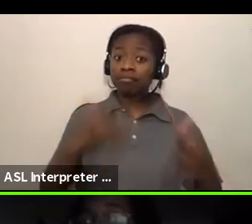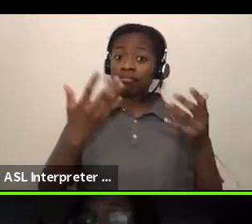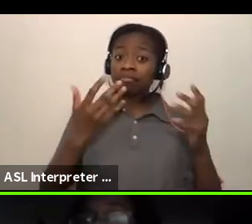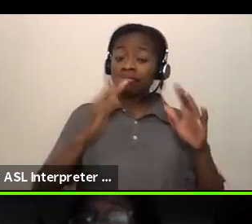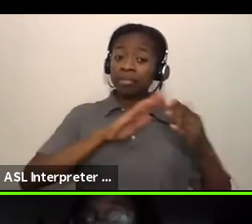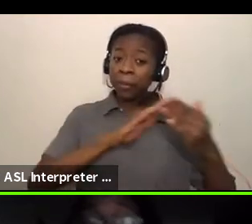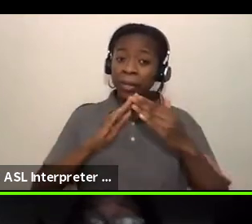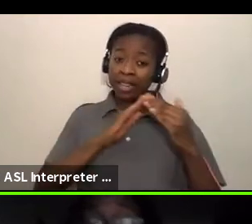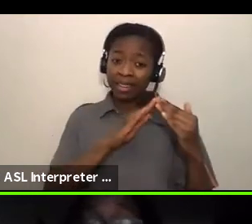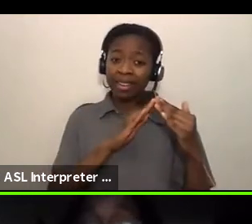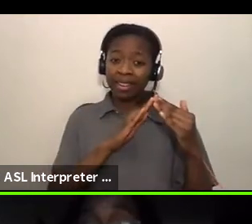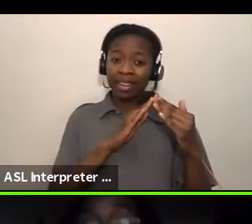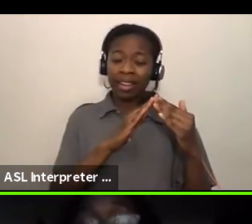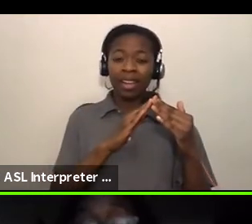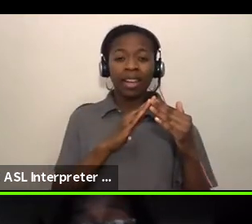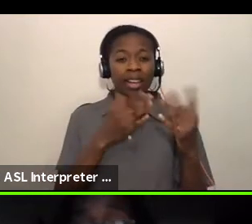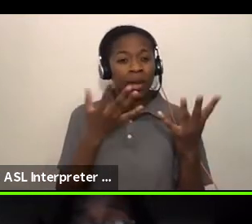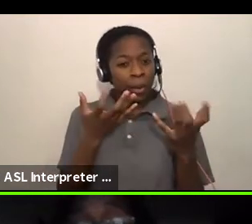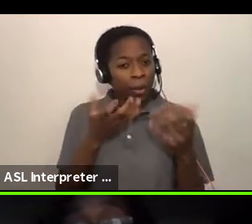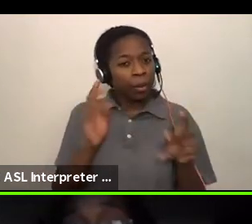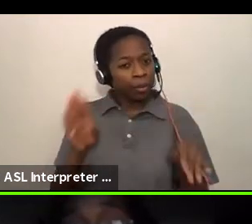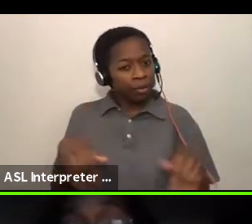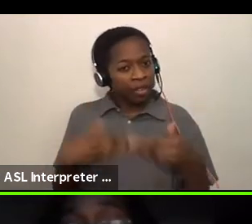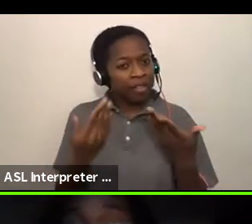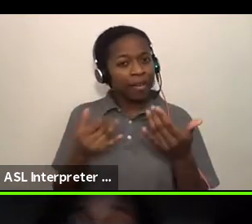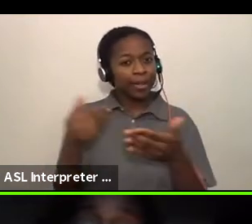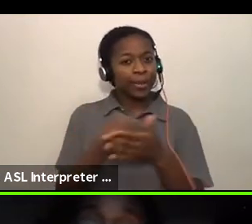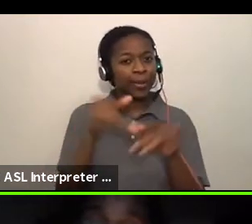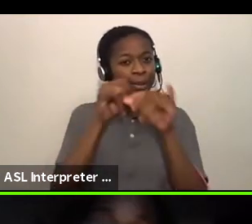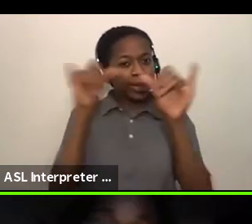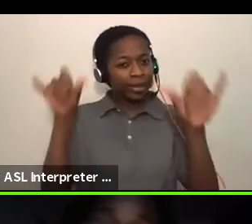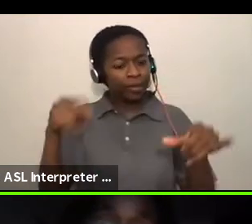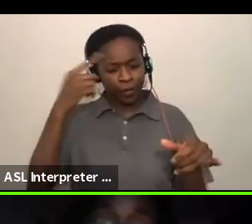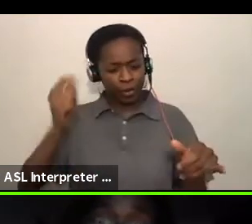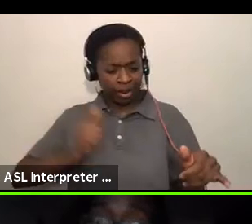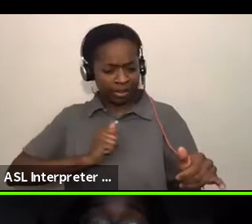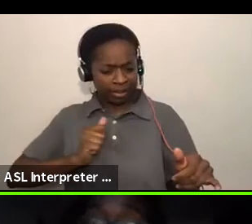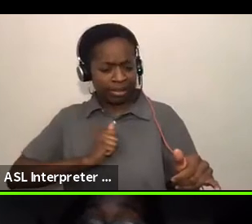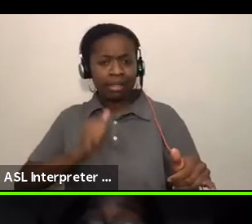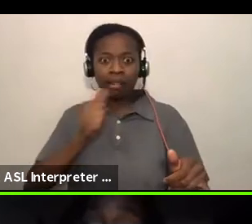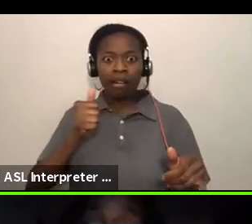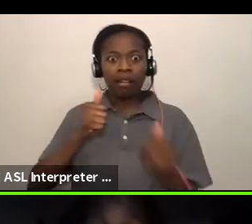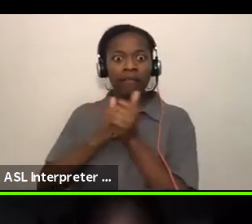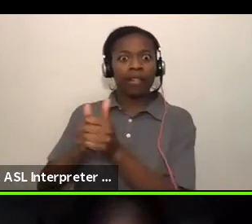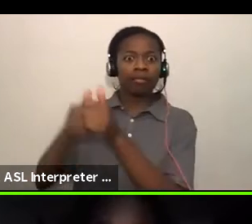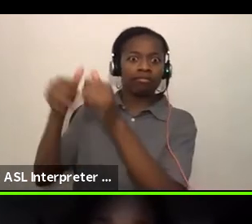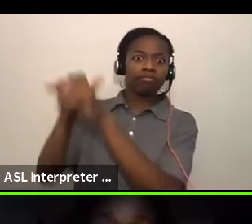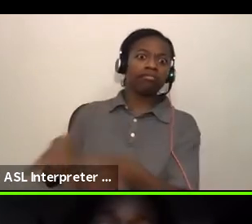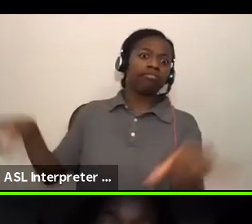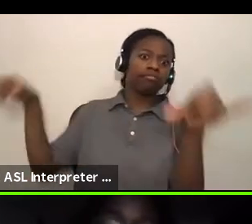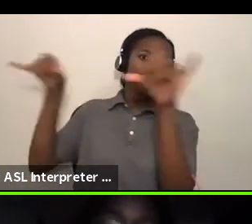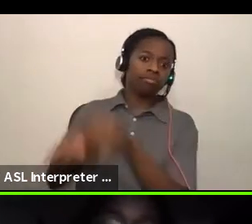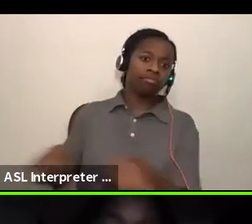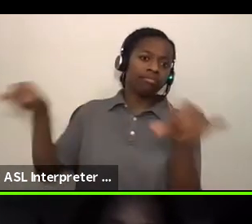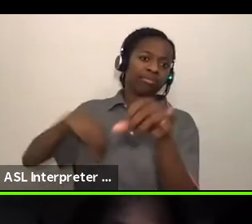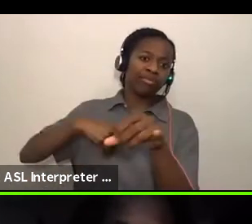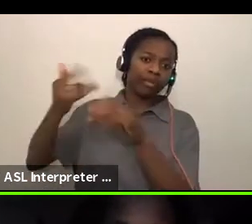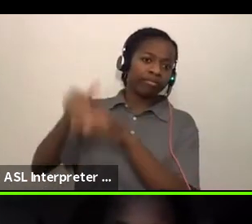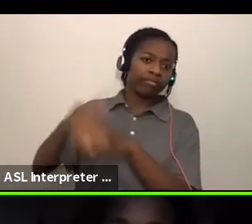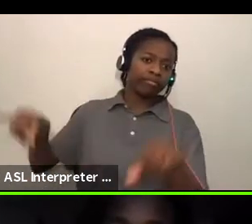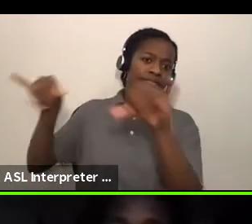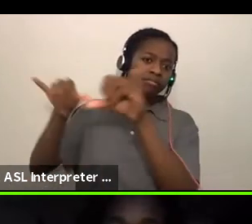that we're providing a new system for ourselves and not following the same that we suppose or we should assume